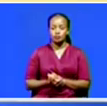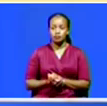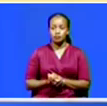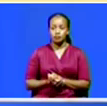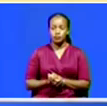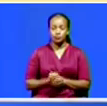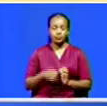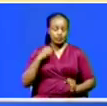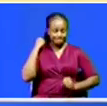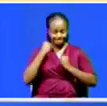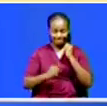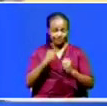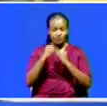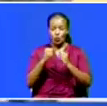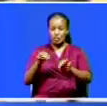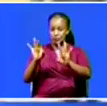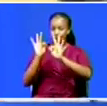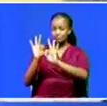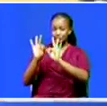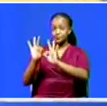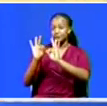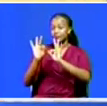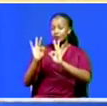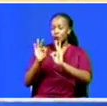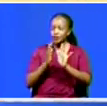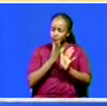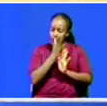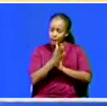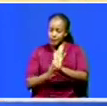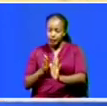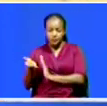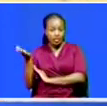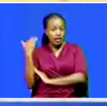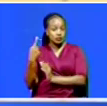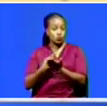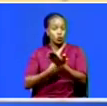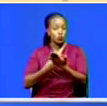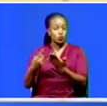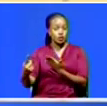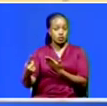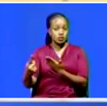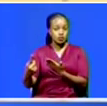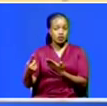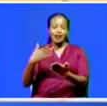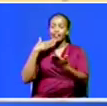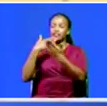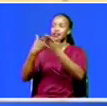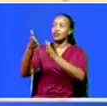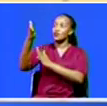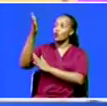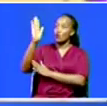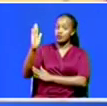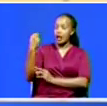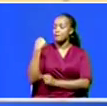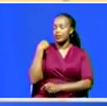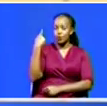Mbio imekuwa vizuri, tumekuwa tukijitayarisha for the last 1 week. But tunashukuru Mungu nimekuwa number